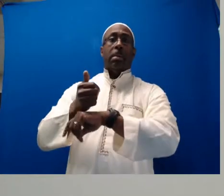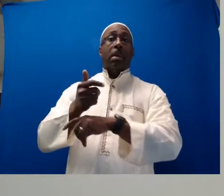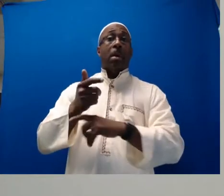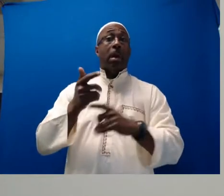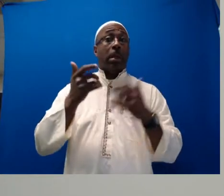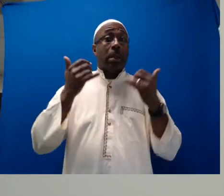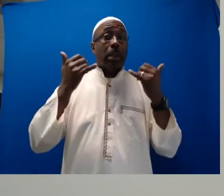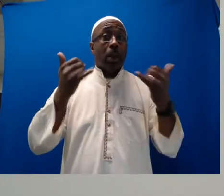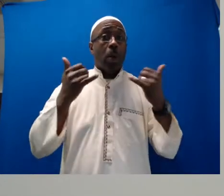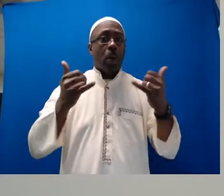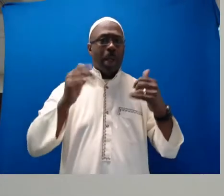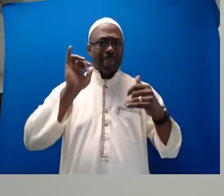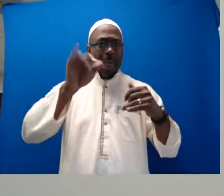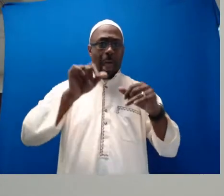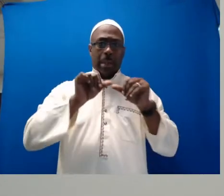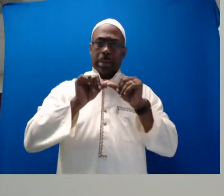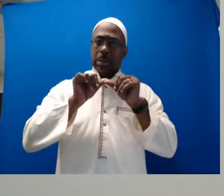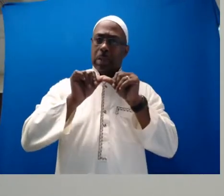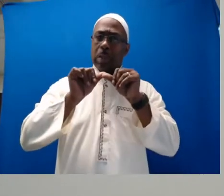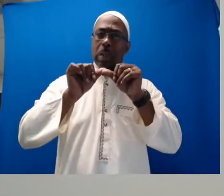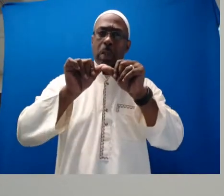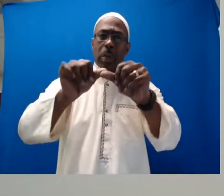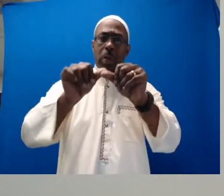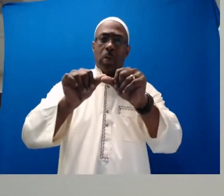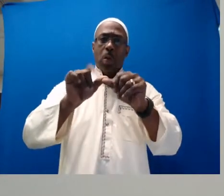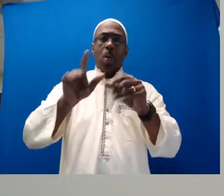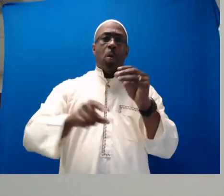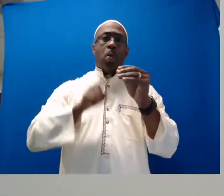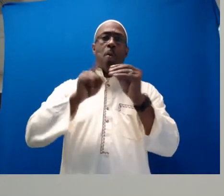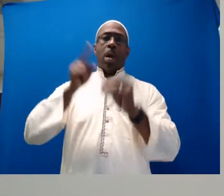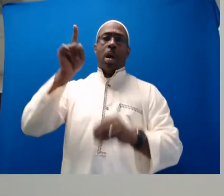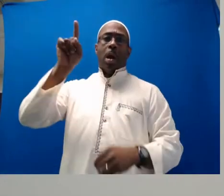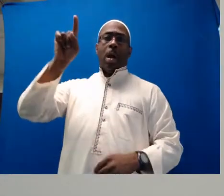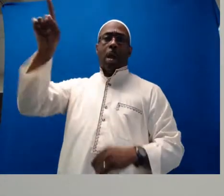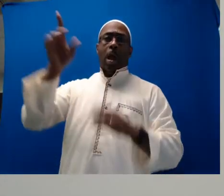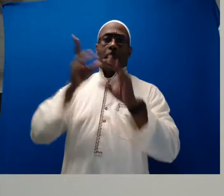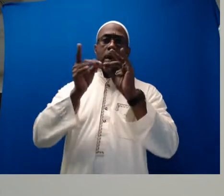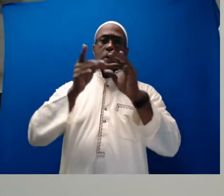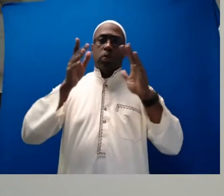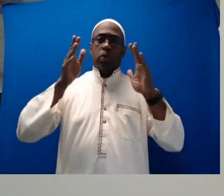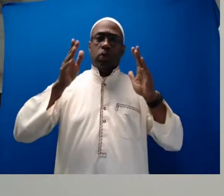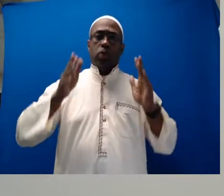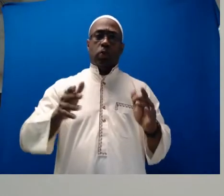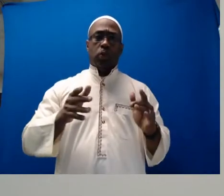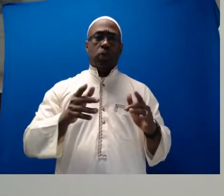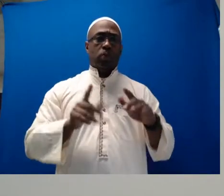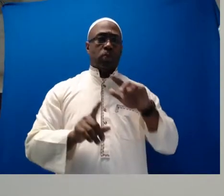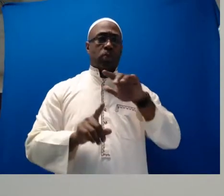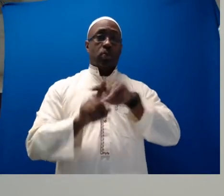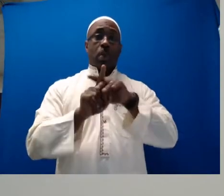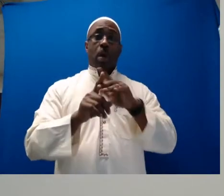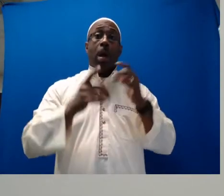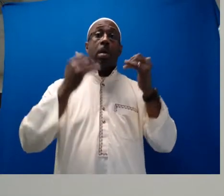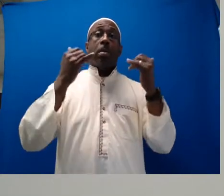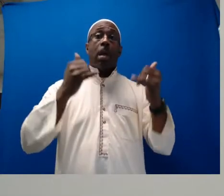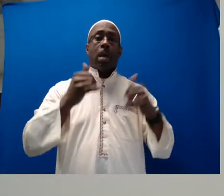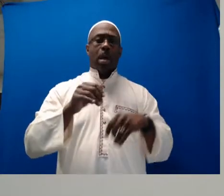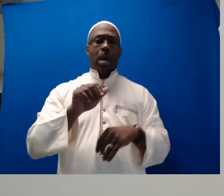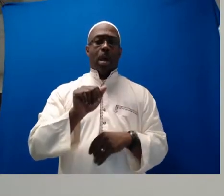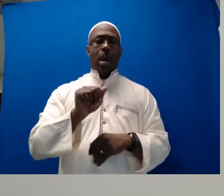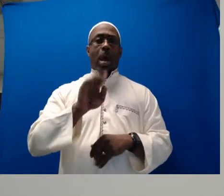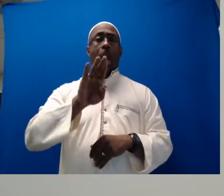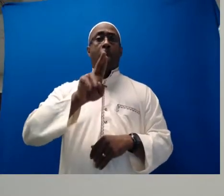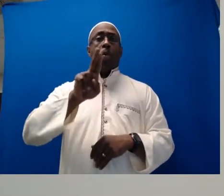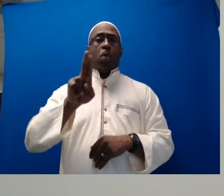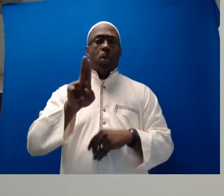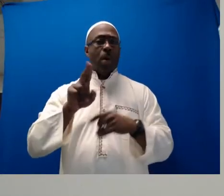And it continued that way during the time of Allah's Messenger sallallahu alayhi wa sallam. And during the time of Abu Bakr and